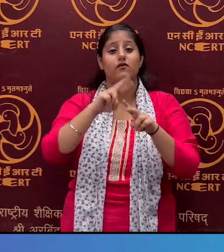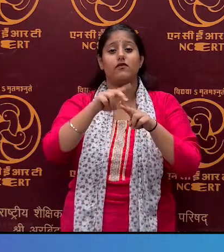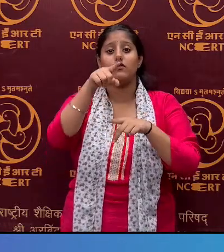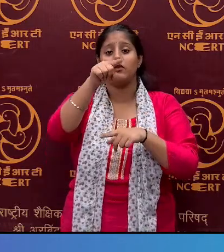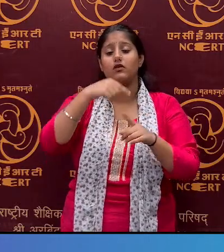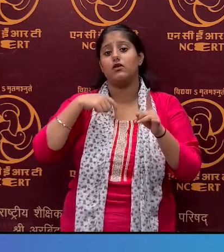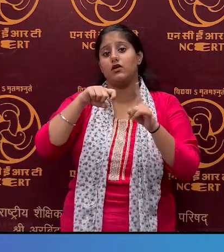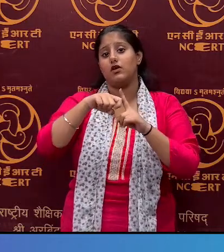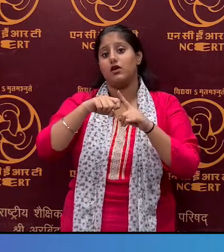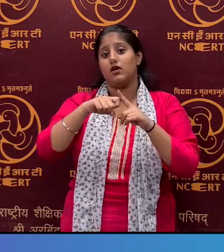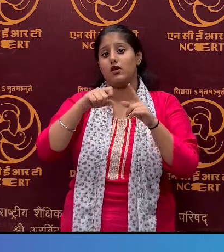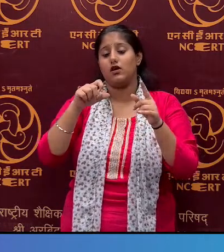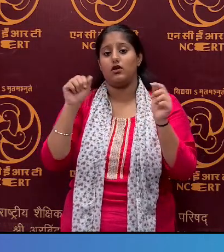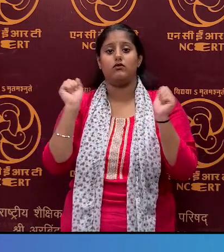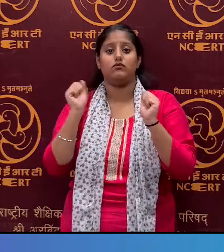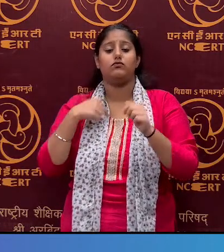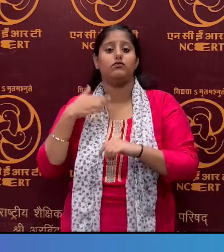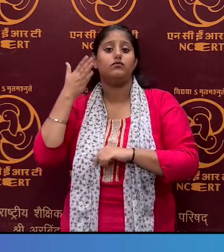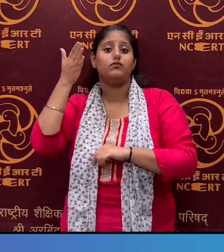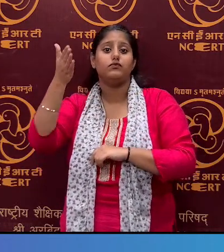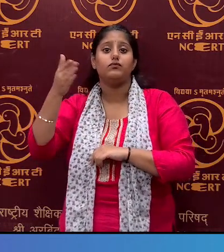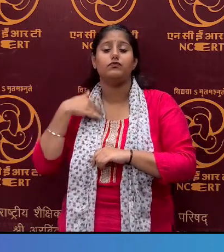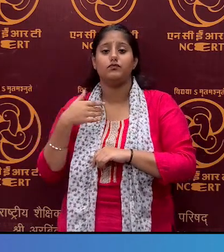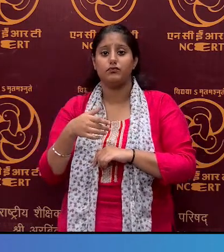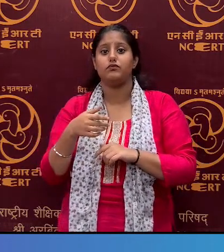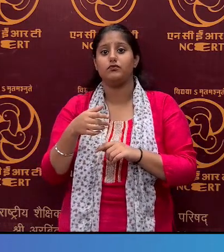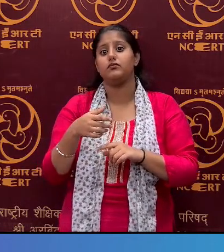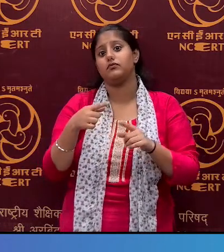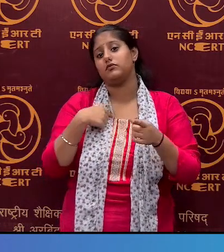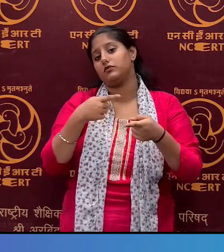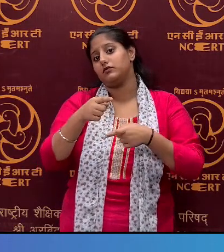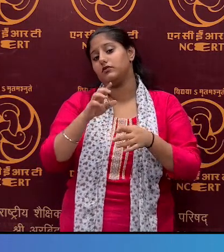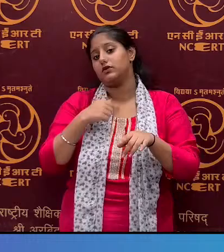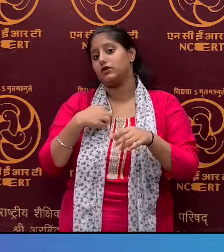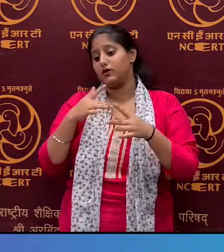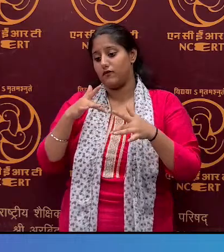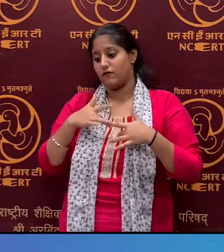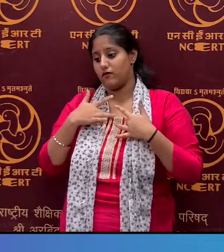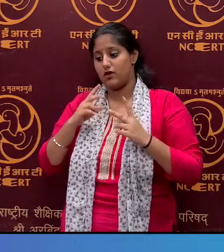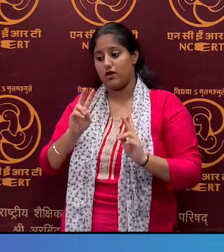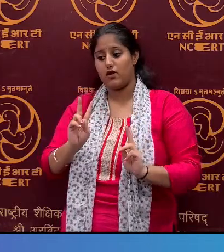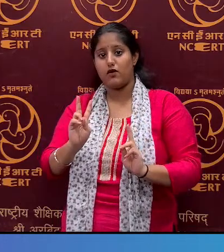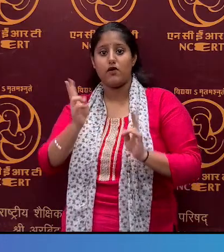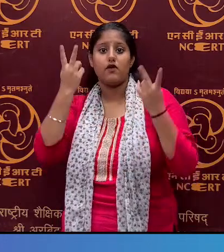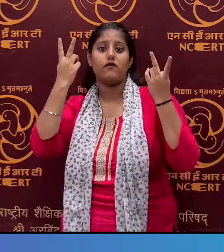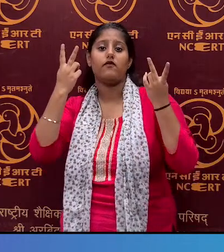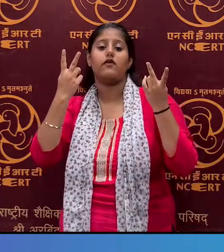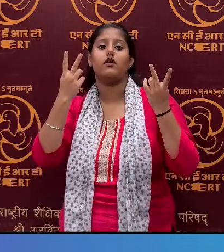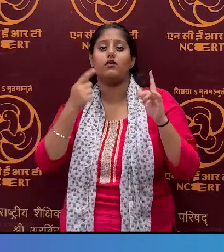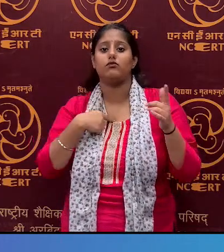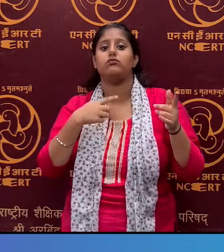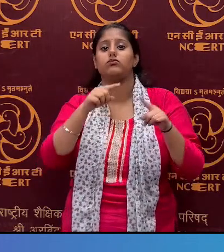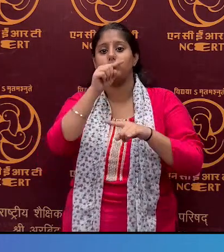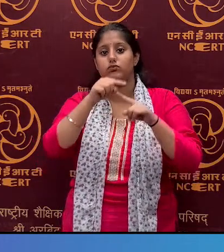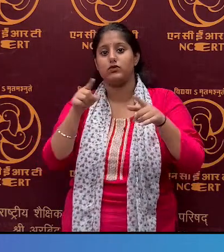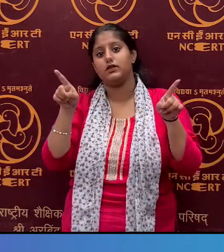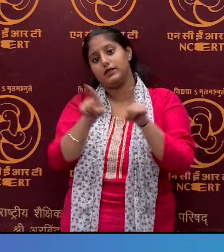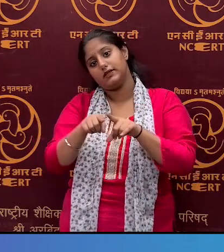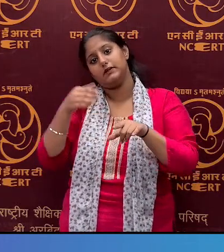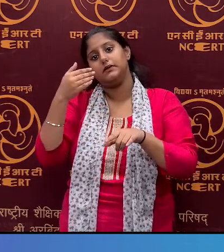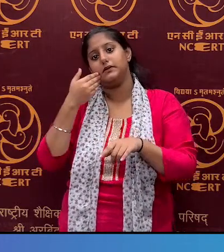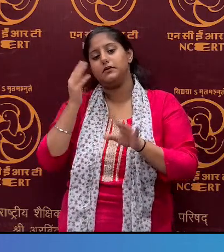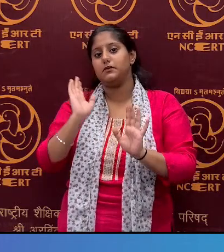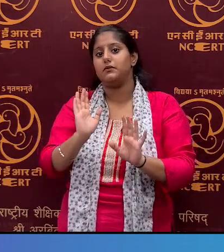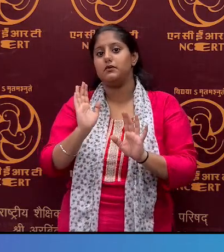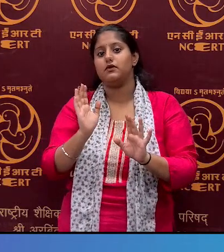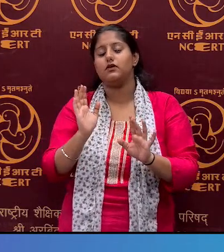and Kashmir, you experience that the places has two different temperature on the same date, and that